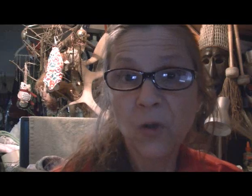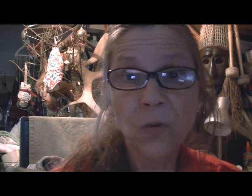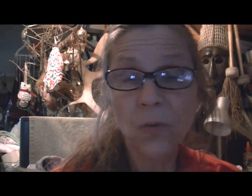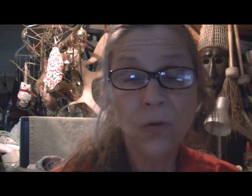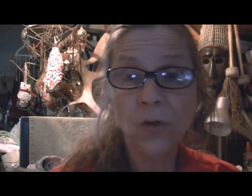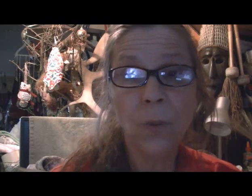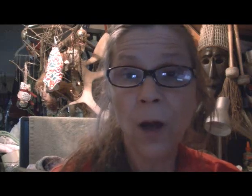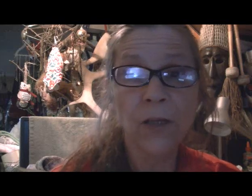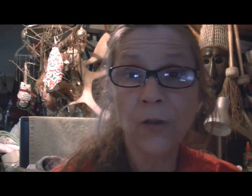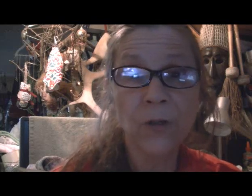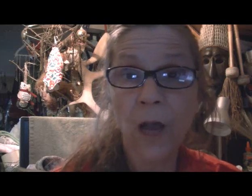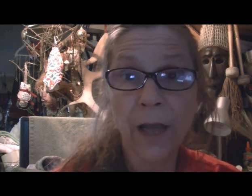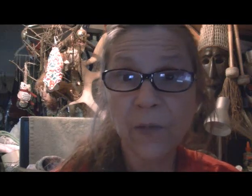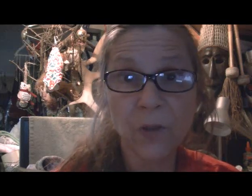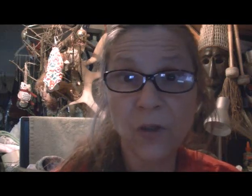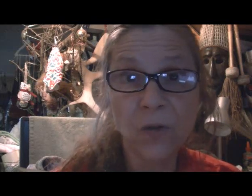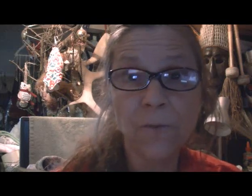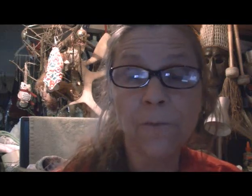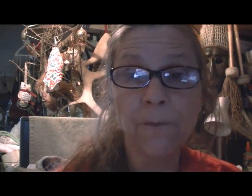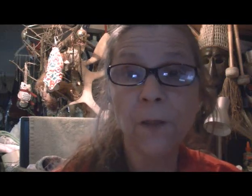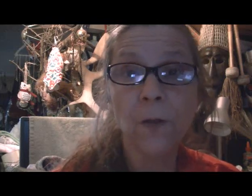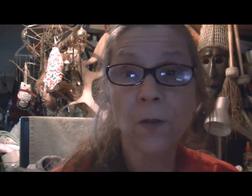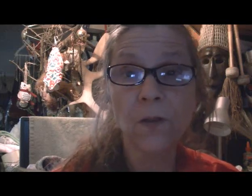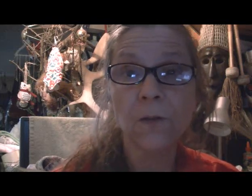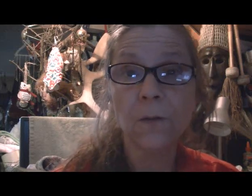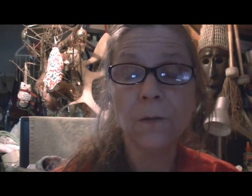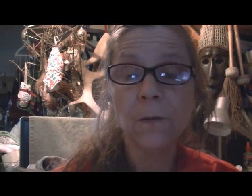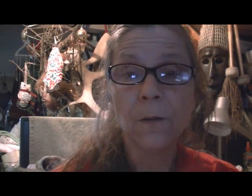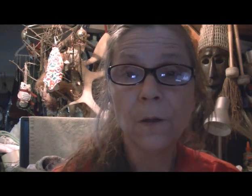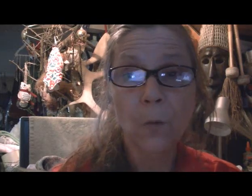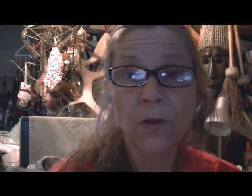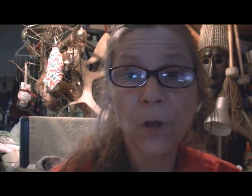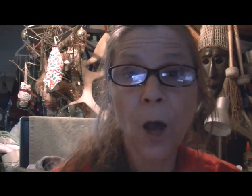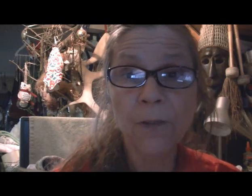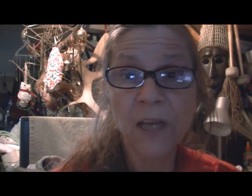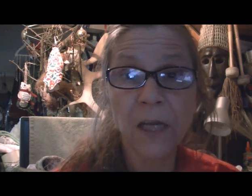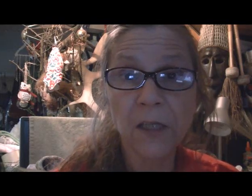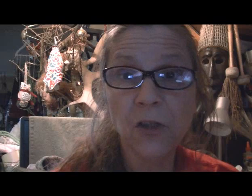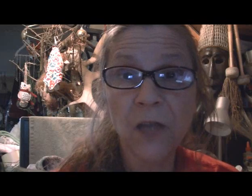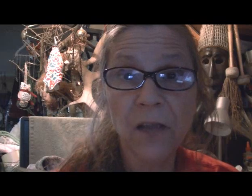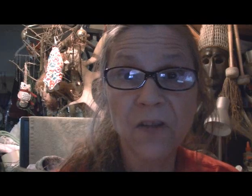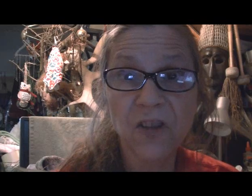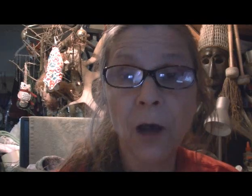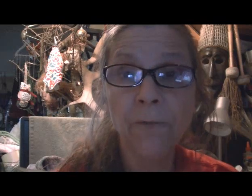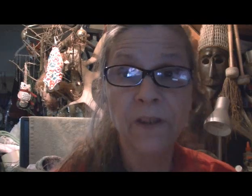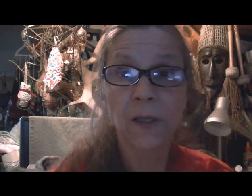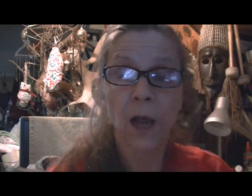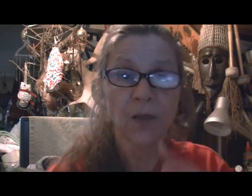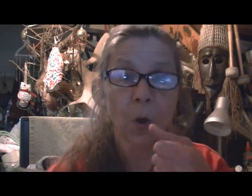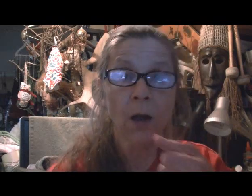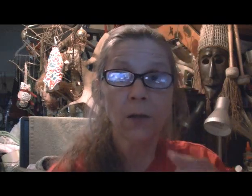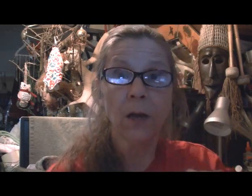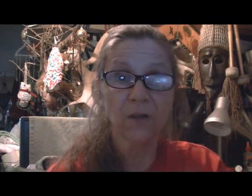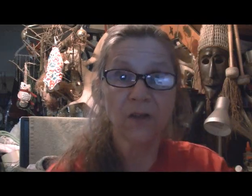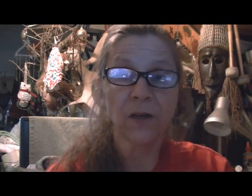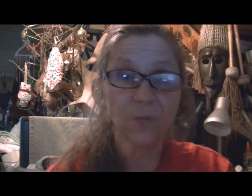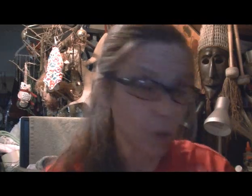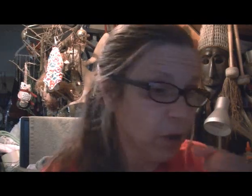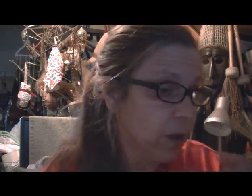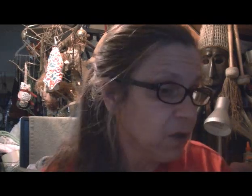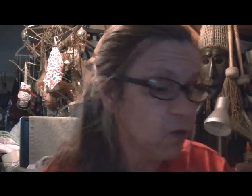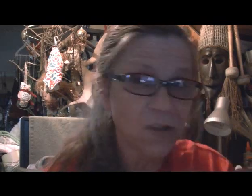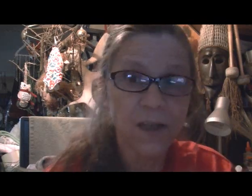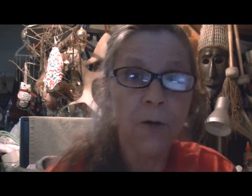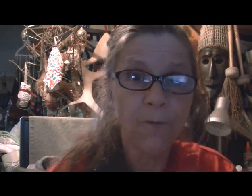There was two body dude guys with two different vehicles. With the cops saying, did you get the stuff? As the guy's walking down the